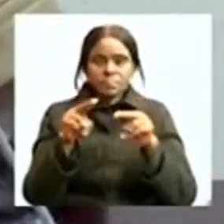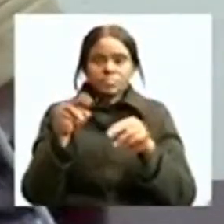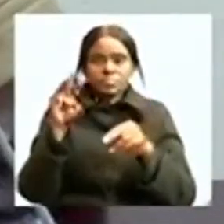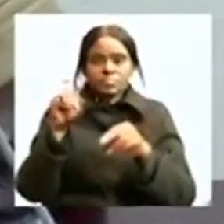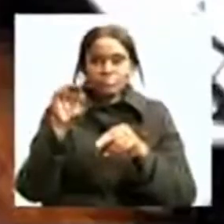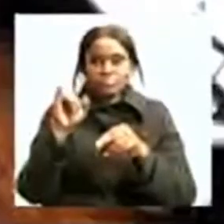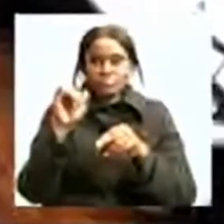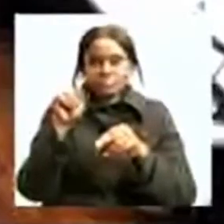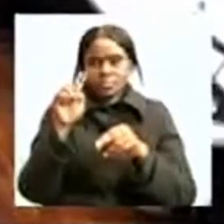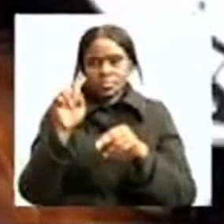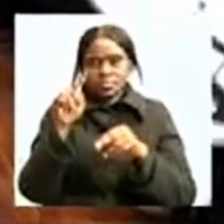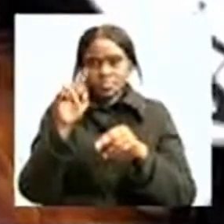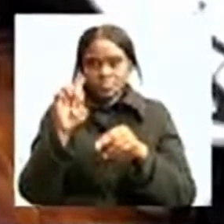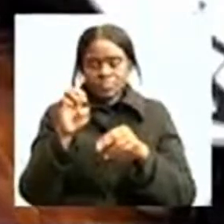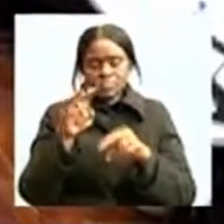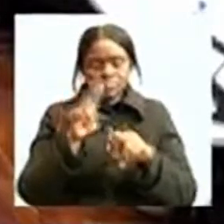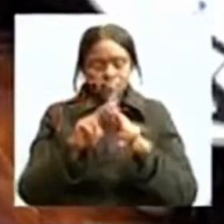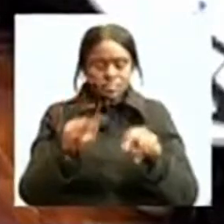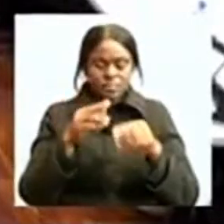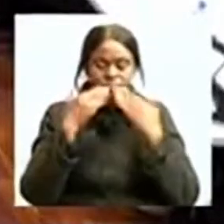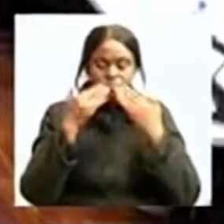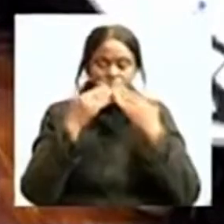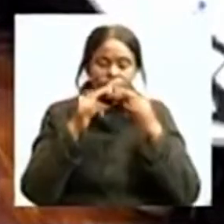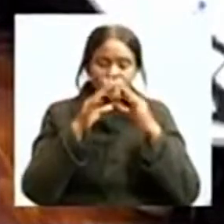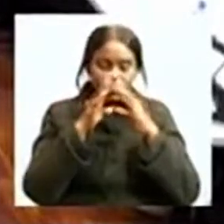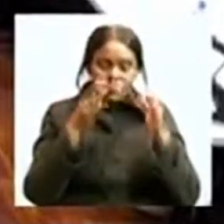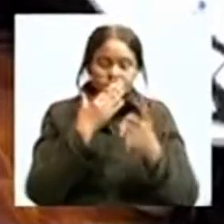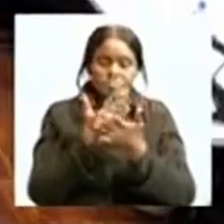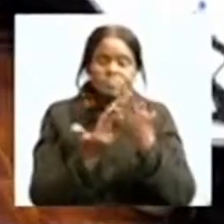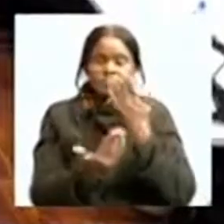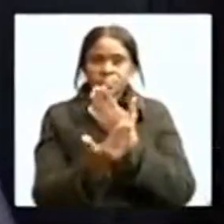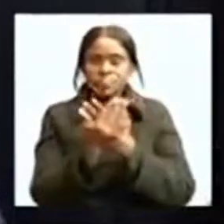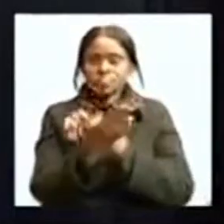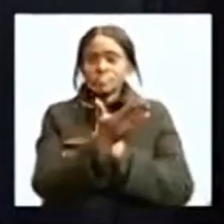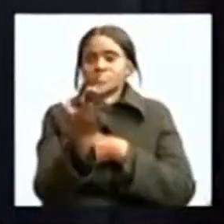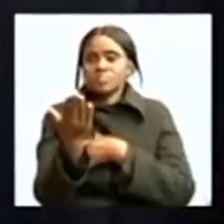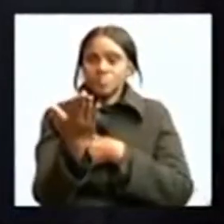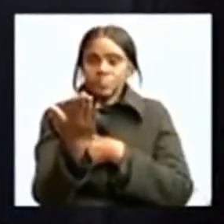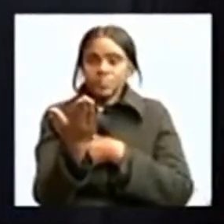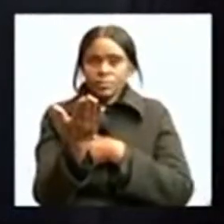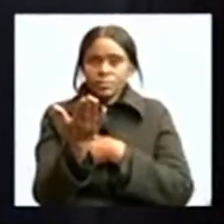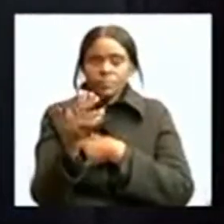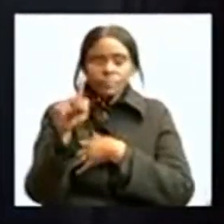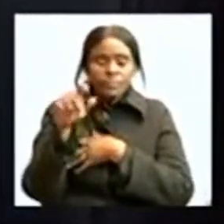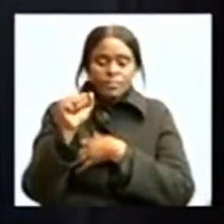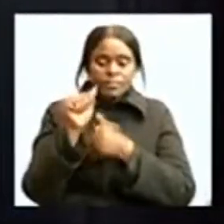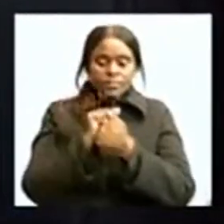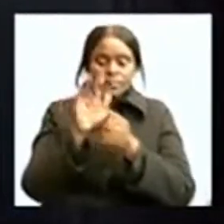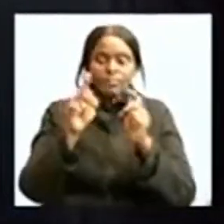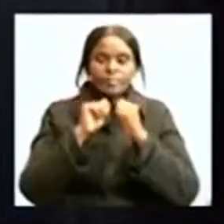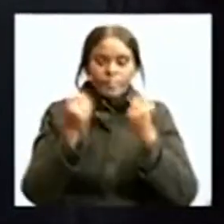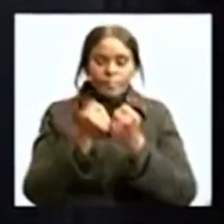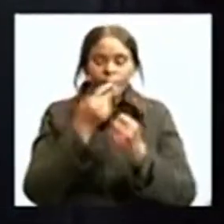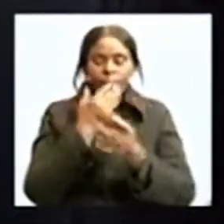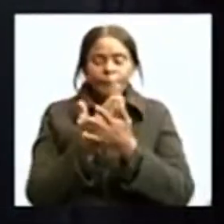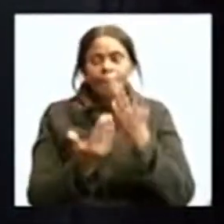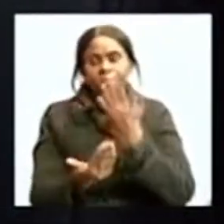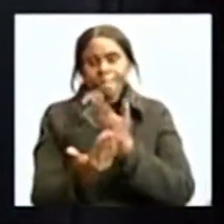Mitete. Chair, thank you so much and good morning to you. PS and your team, good